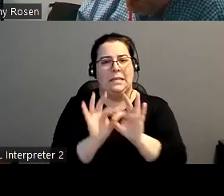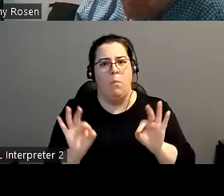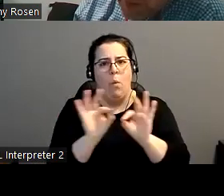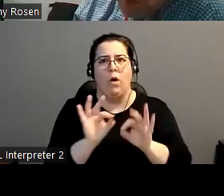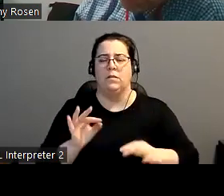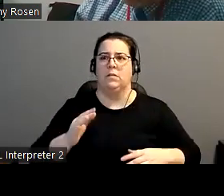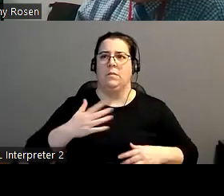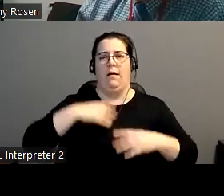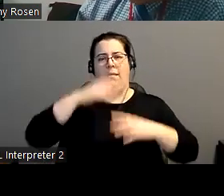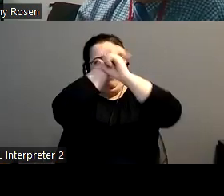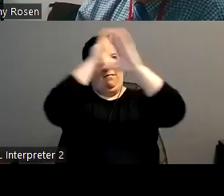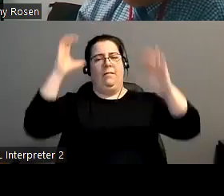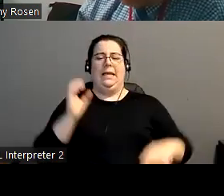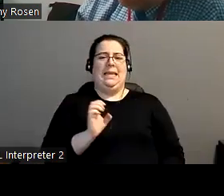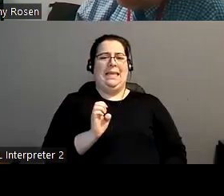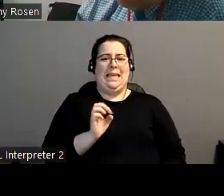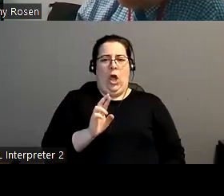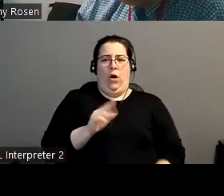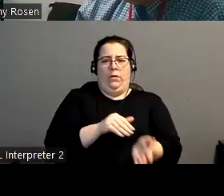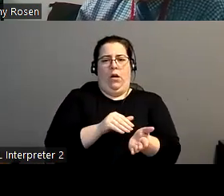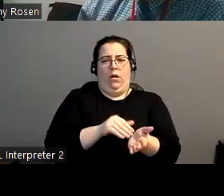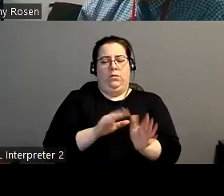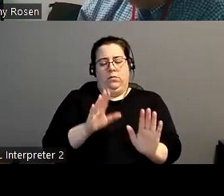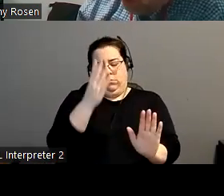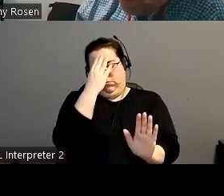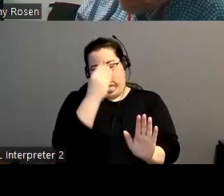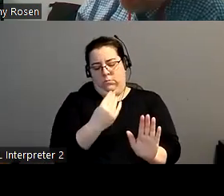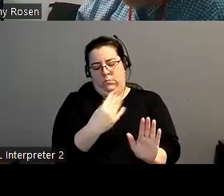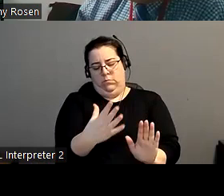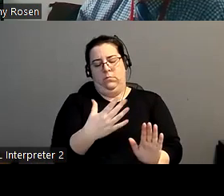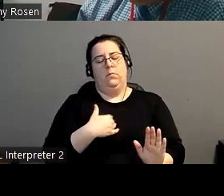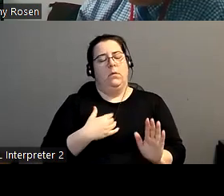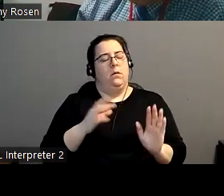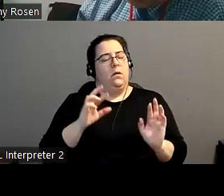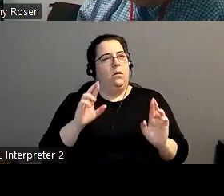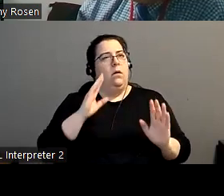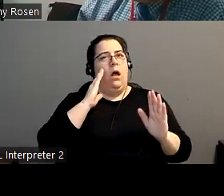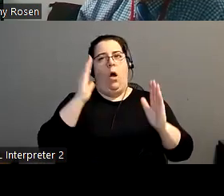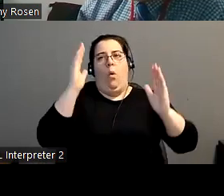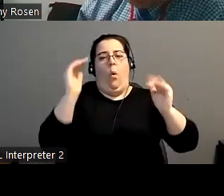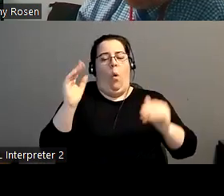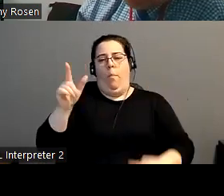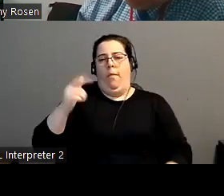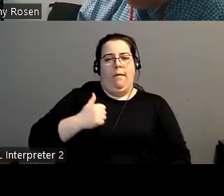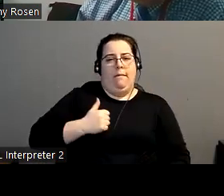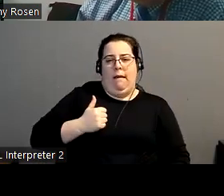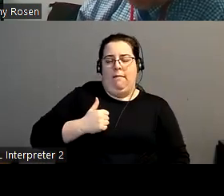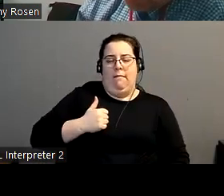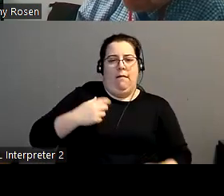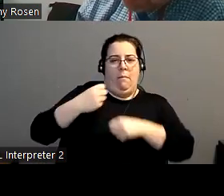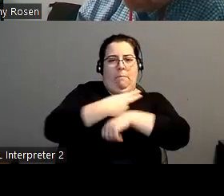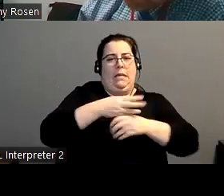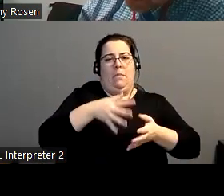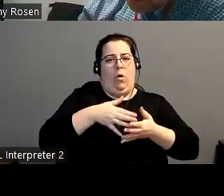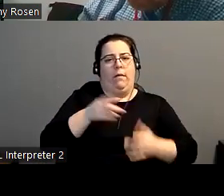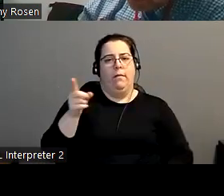I hope that it's better in Canada, and I hope that it's getting better in the States.